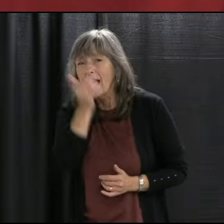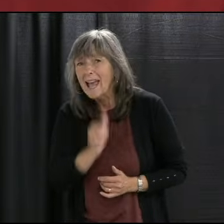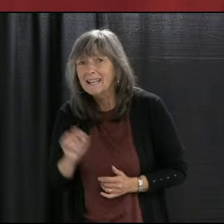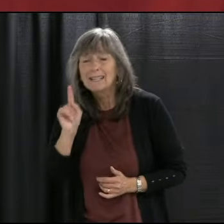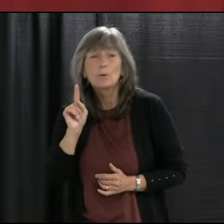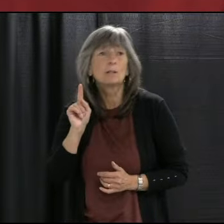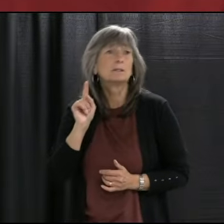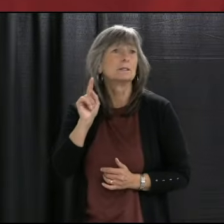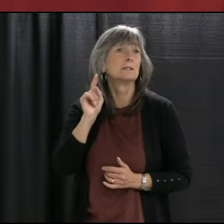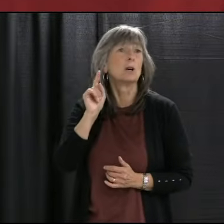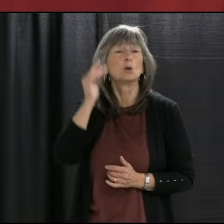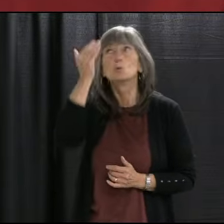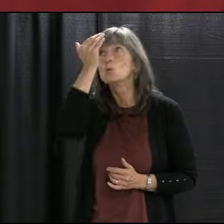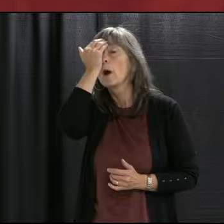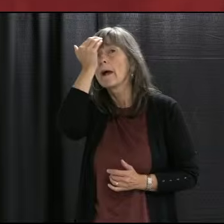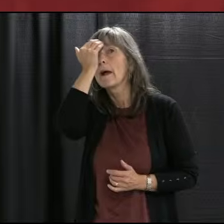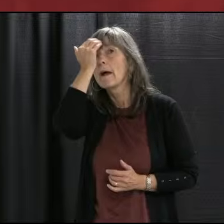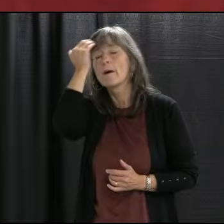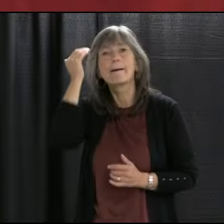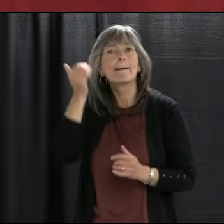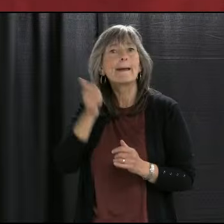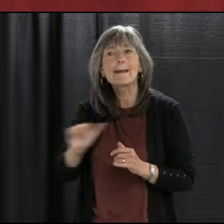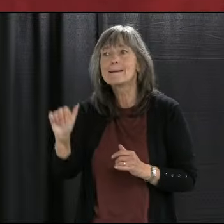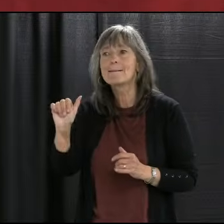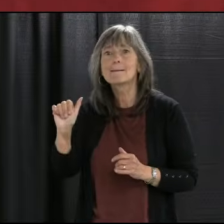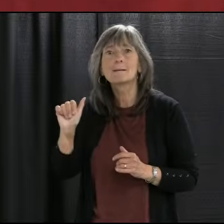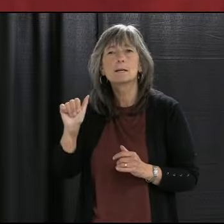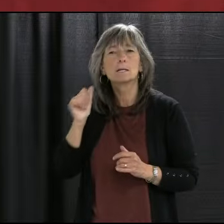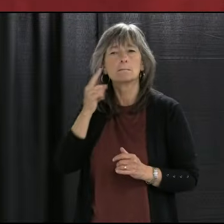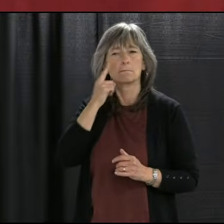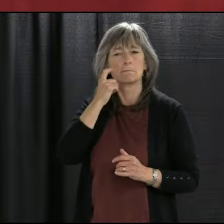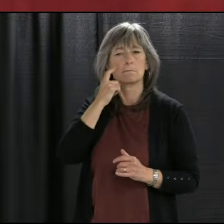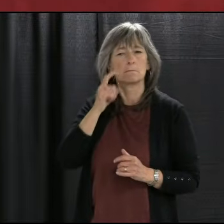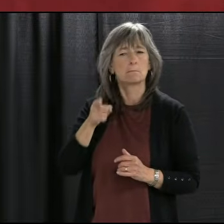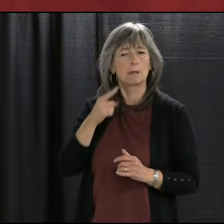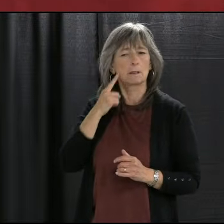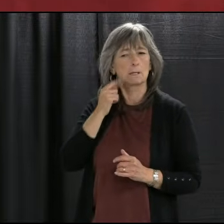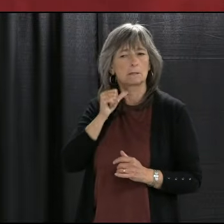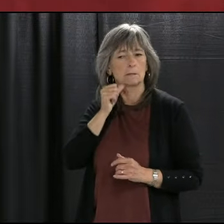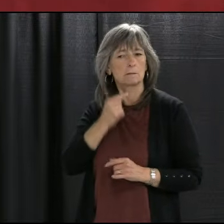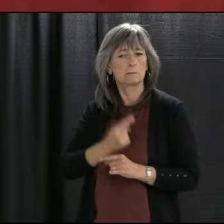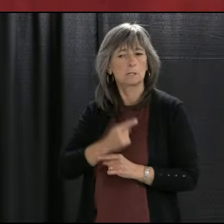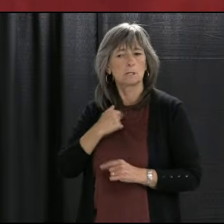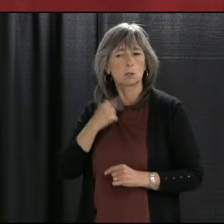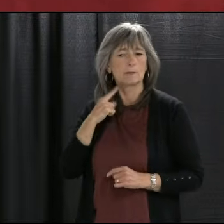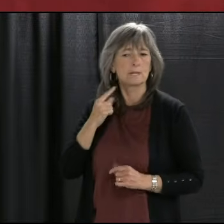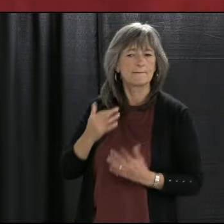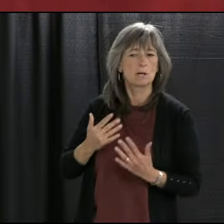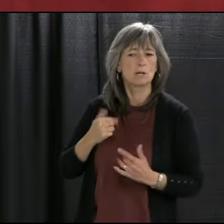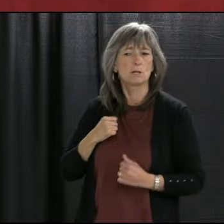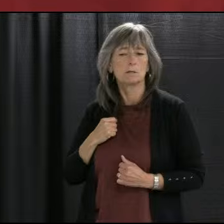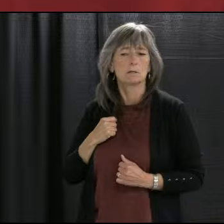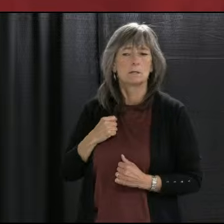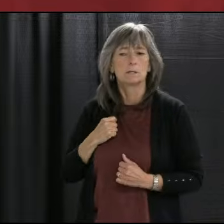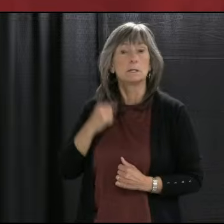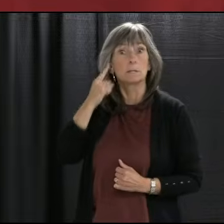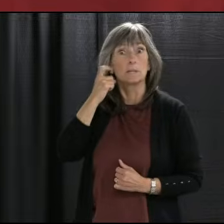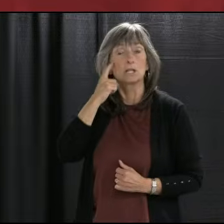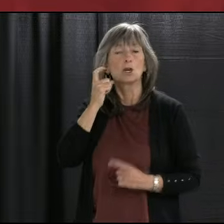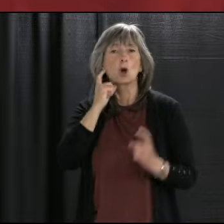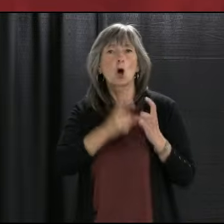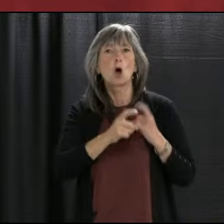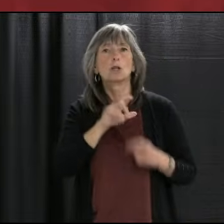you are aware in any way of suspicious activity, please call our line